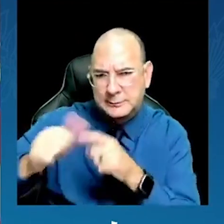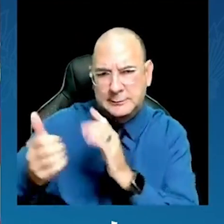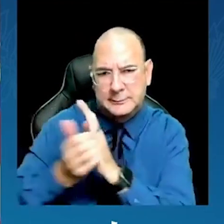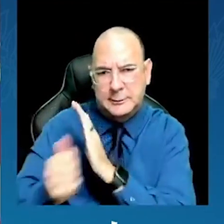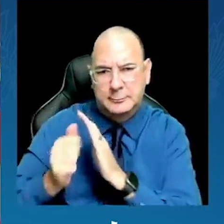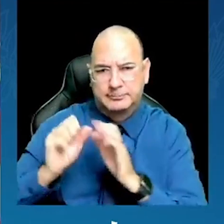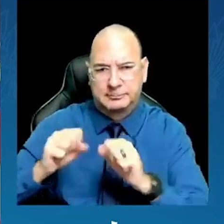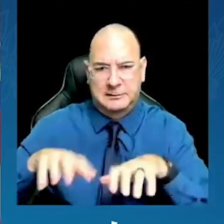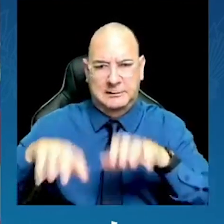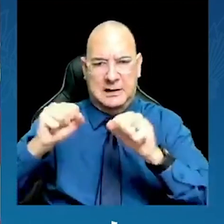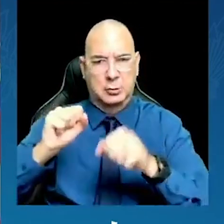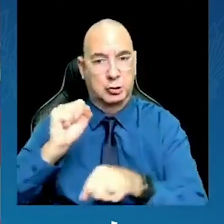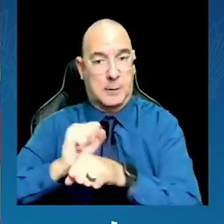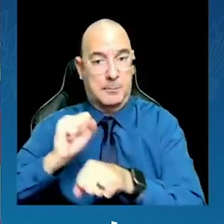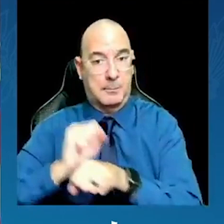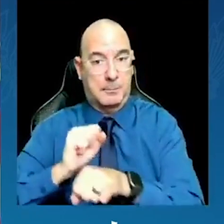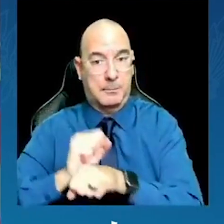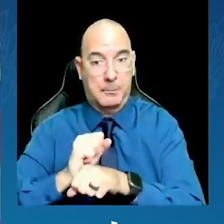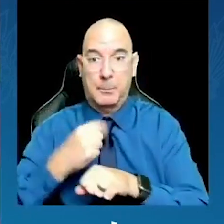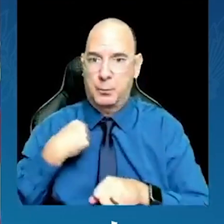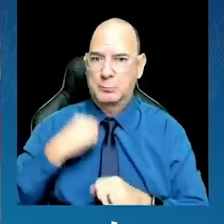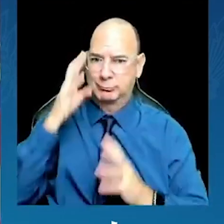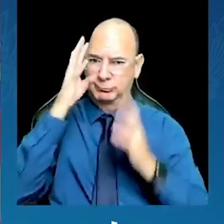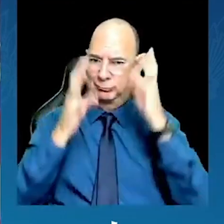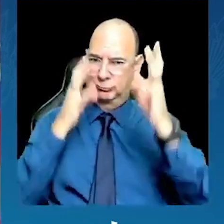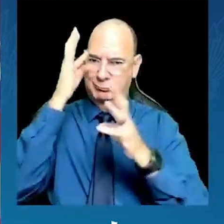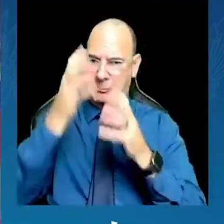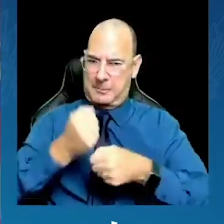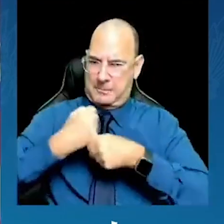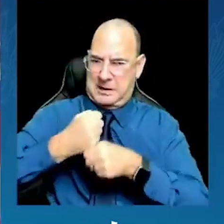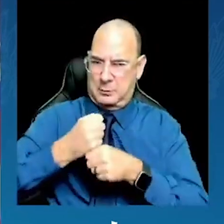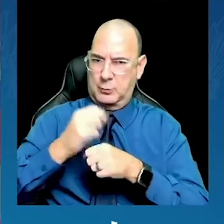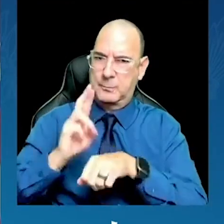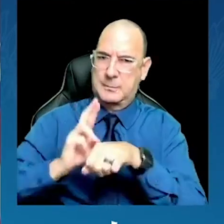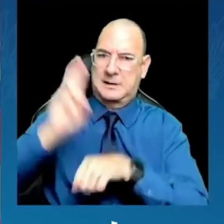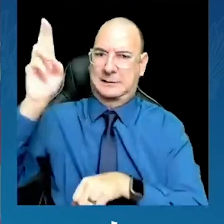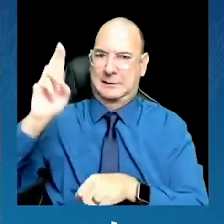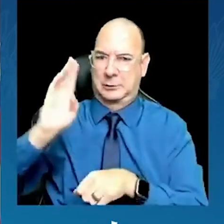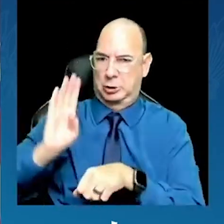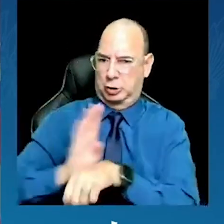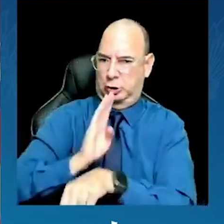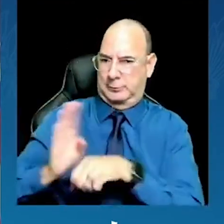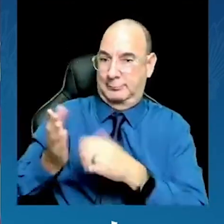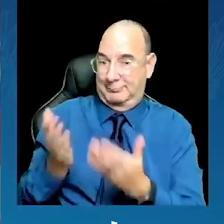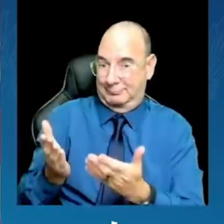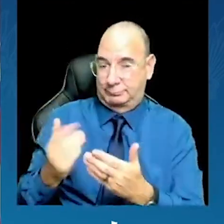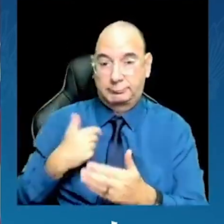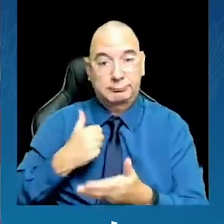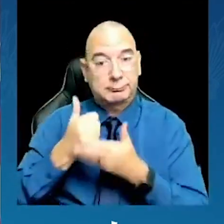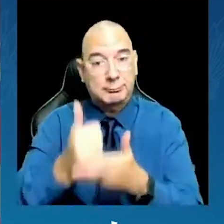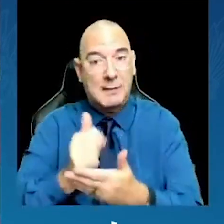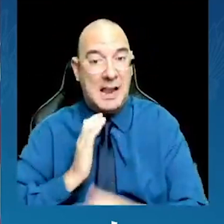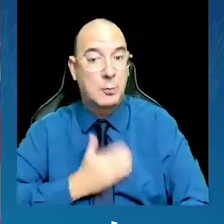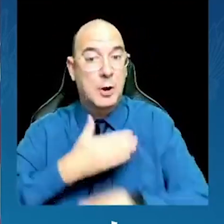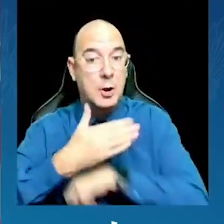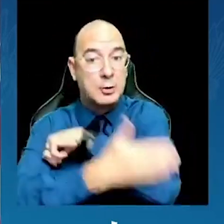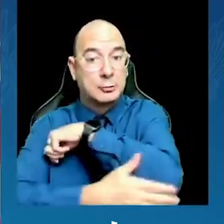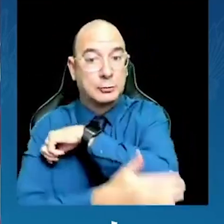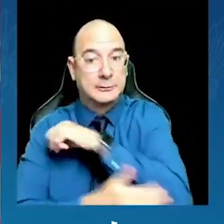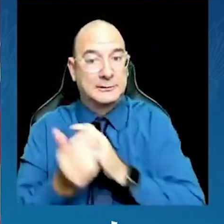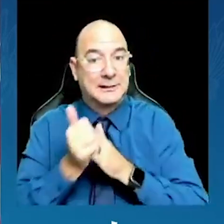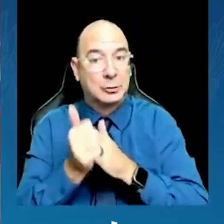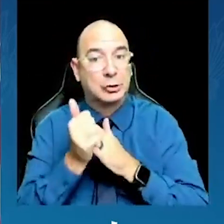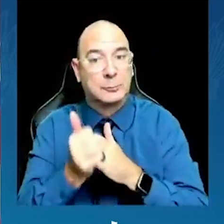being created in the space industry and to help our nation lead the way in